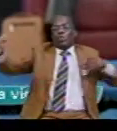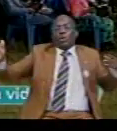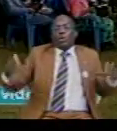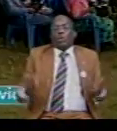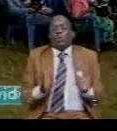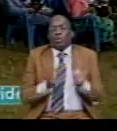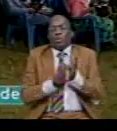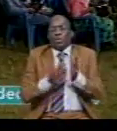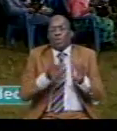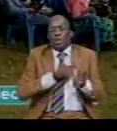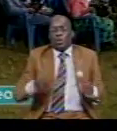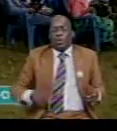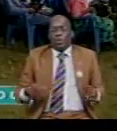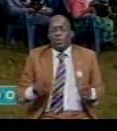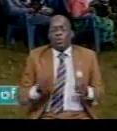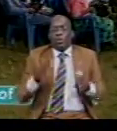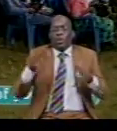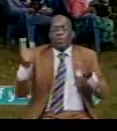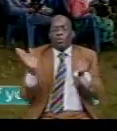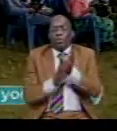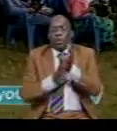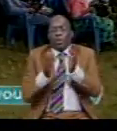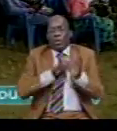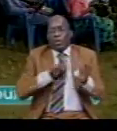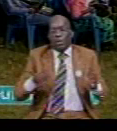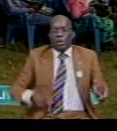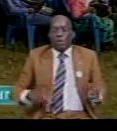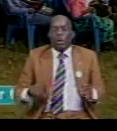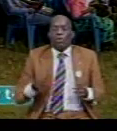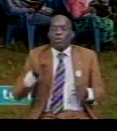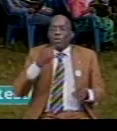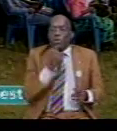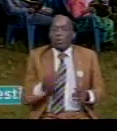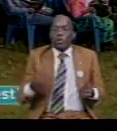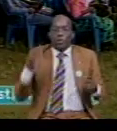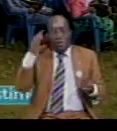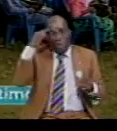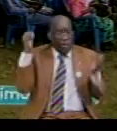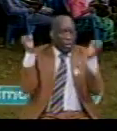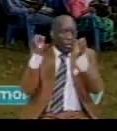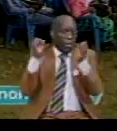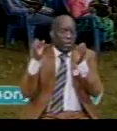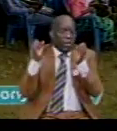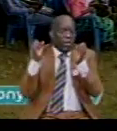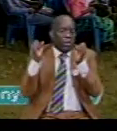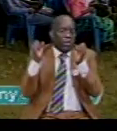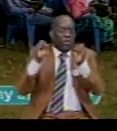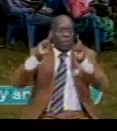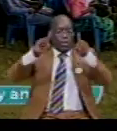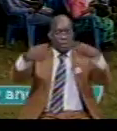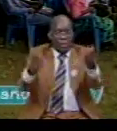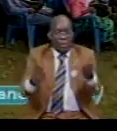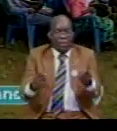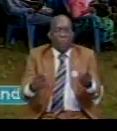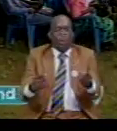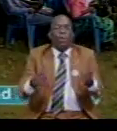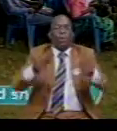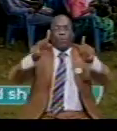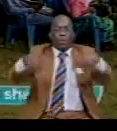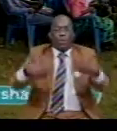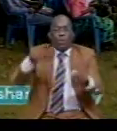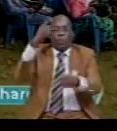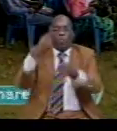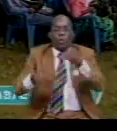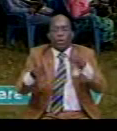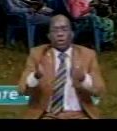Lord. Praise the Lord. Severe headache, tension headache, gone. Gone, finally, in Jesus'